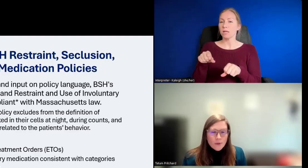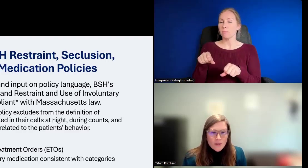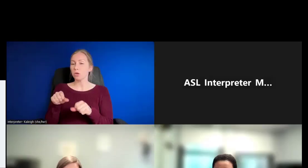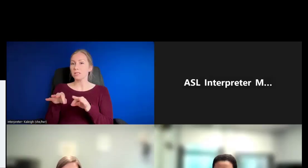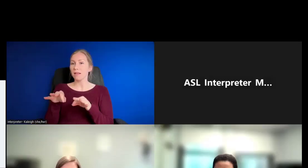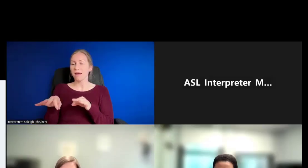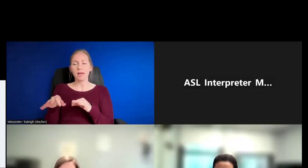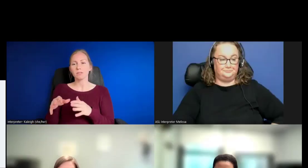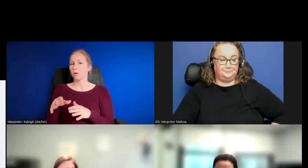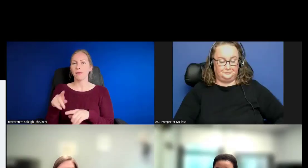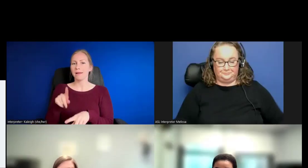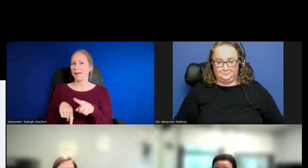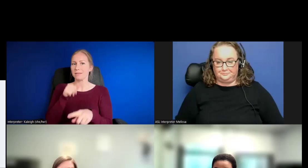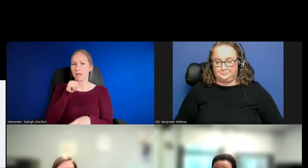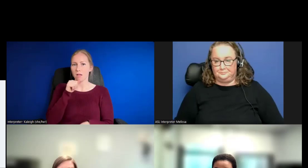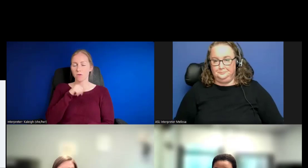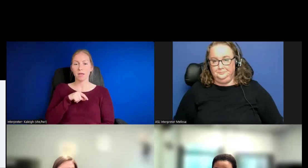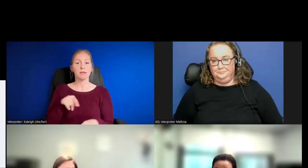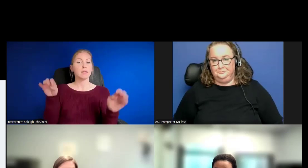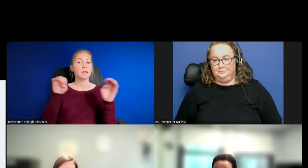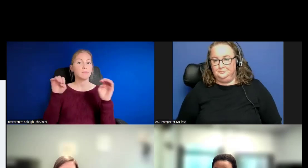The emergency treatment orders